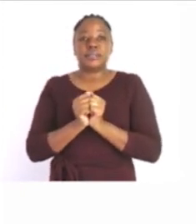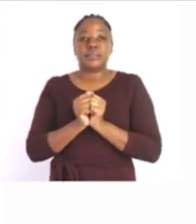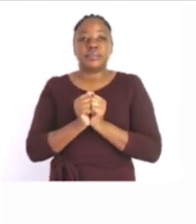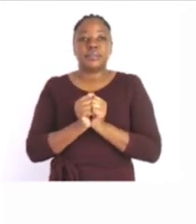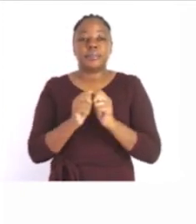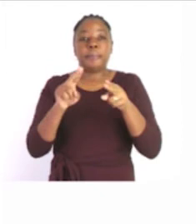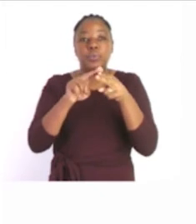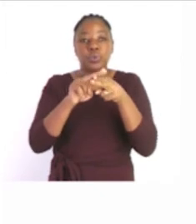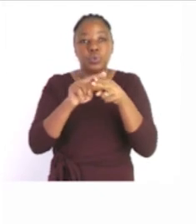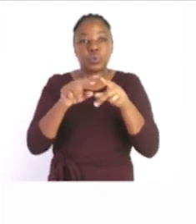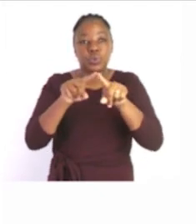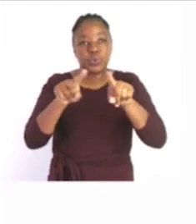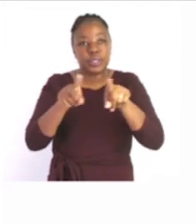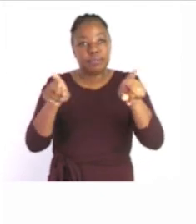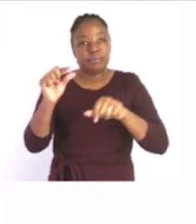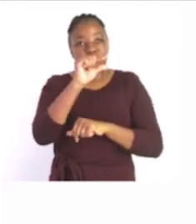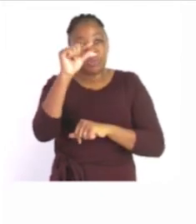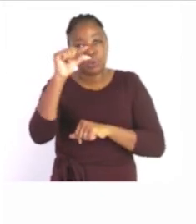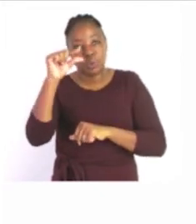different words. Let's look at the board.